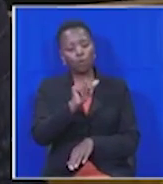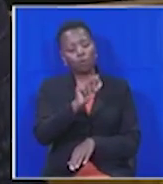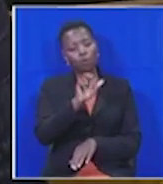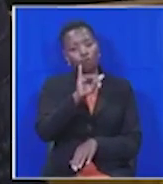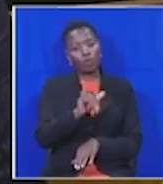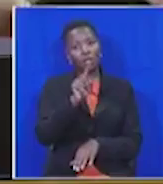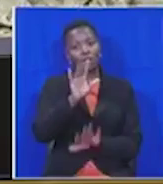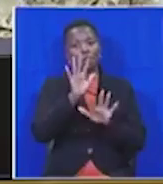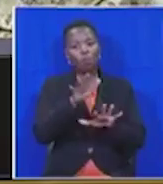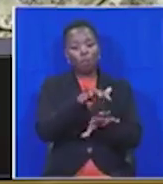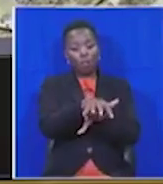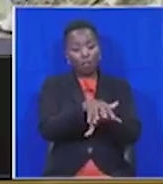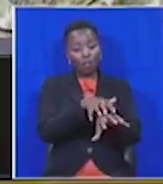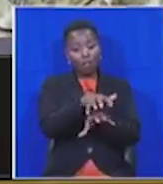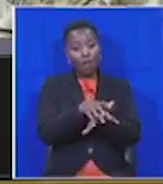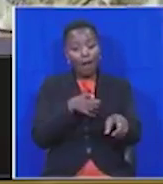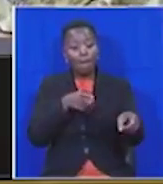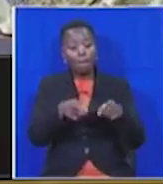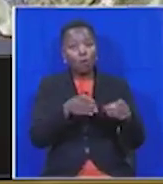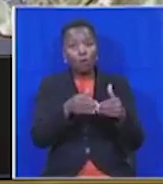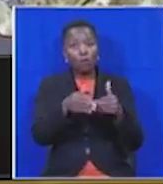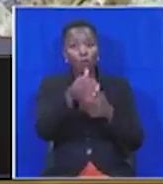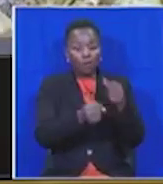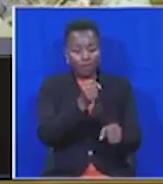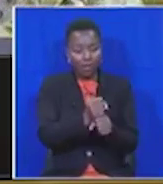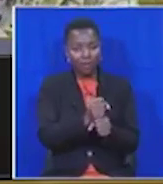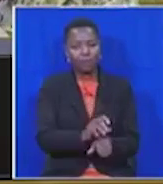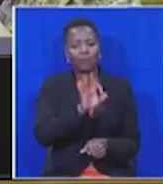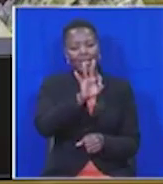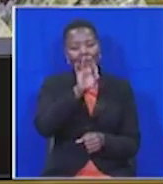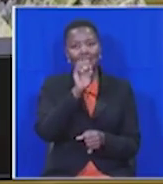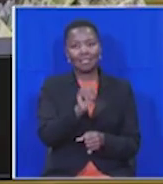manage that farm for the next 30 years. How's that for empowerment?